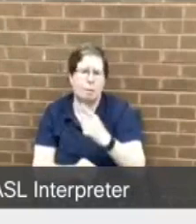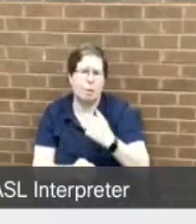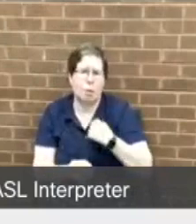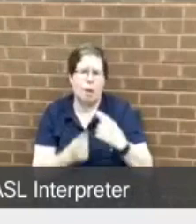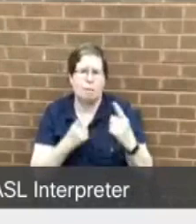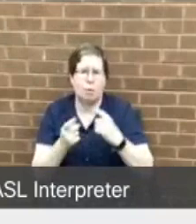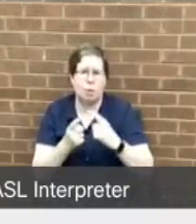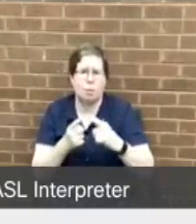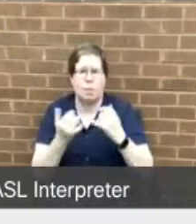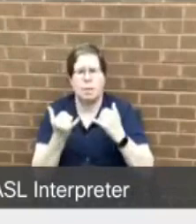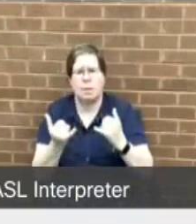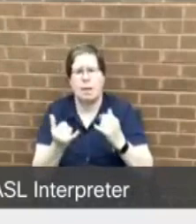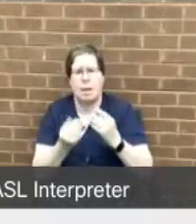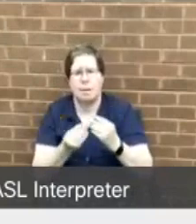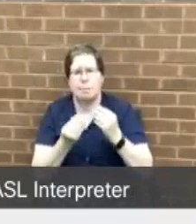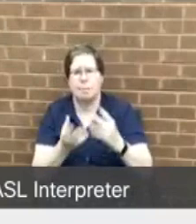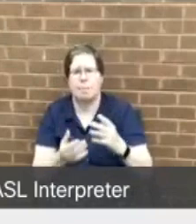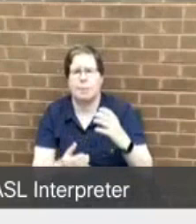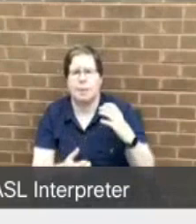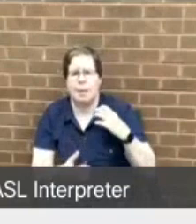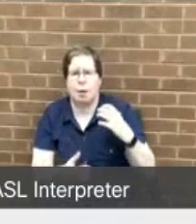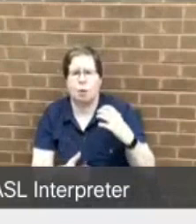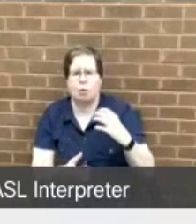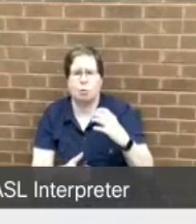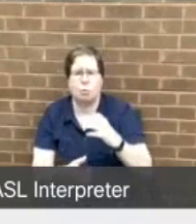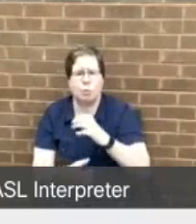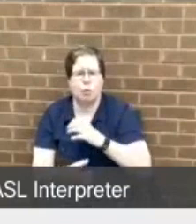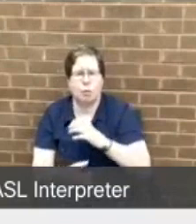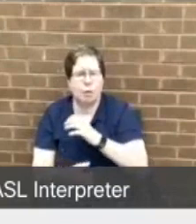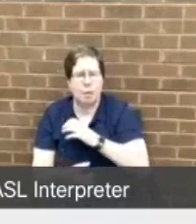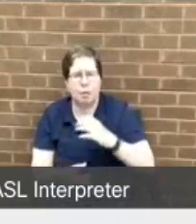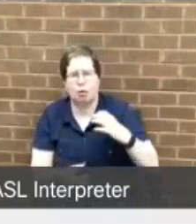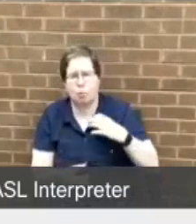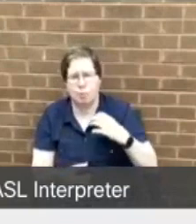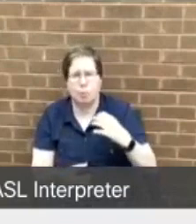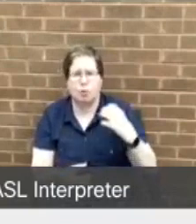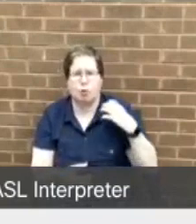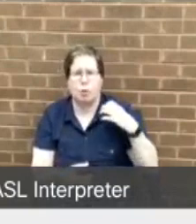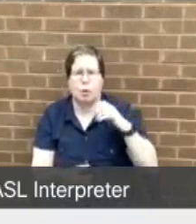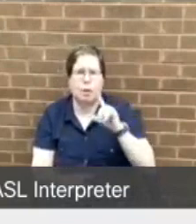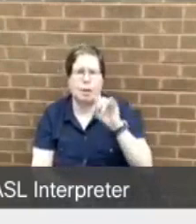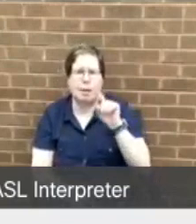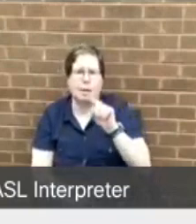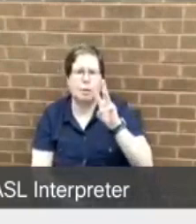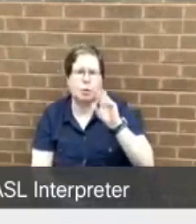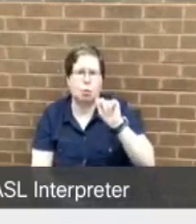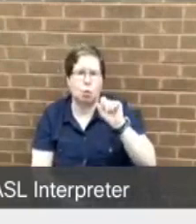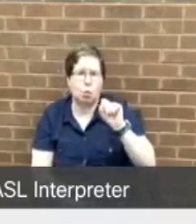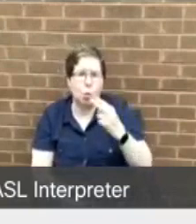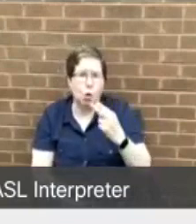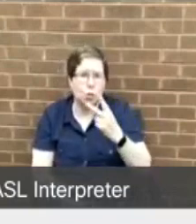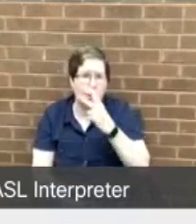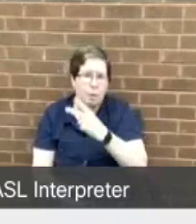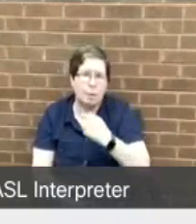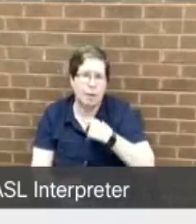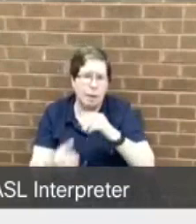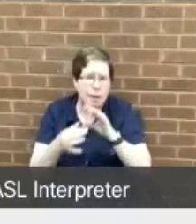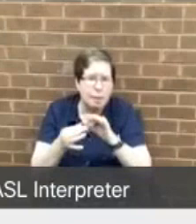to acknowledge the Council Chair, Liz Walsh, to see if she had any comments or questions.